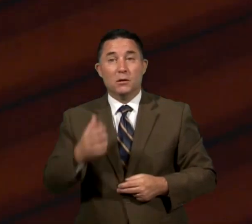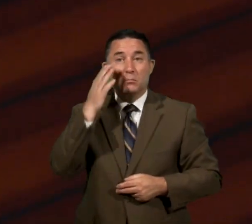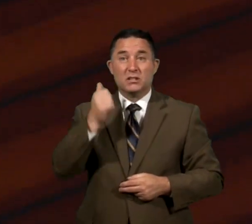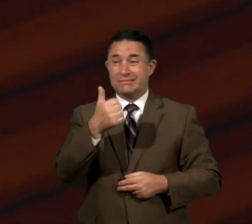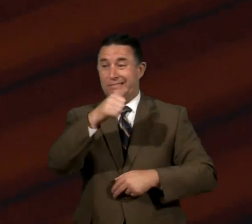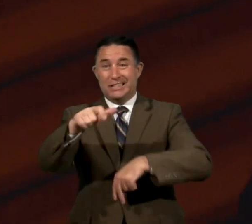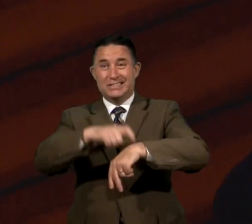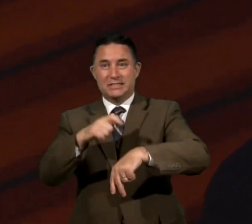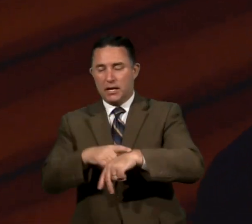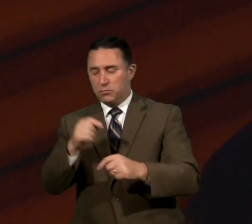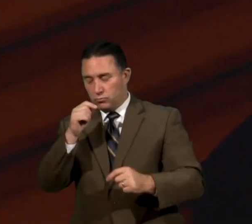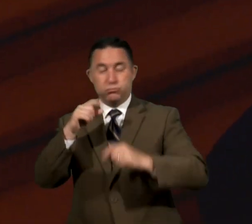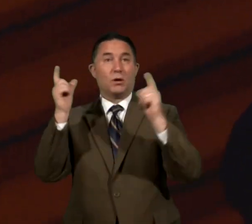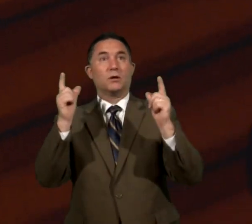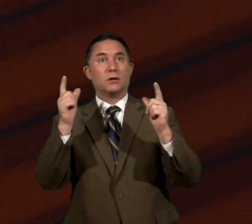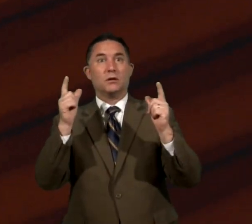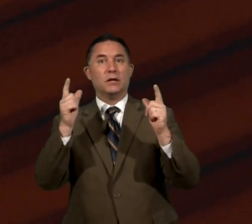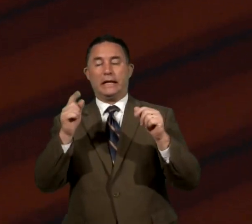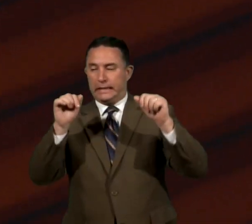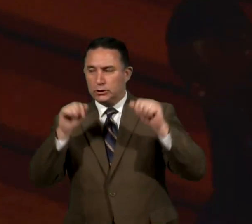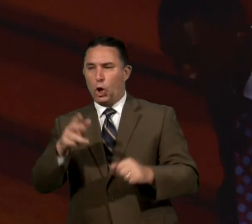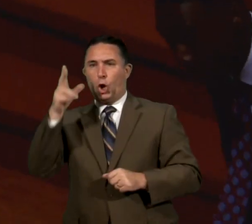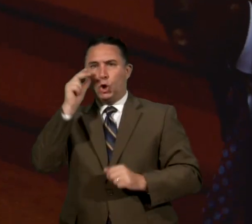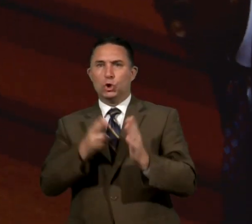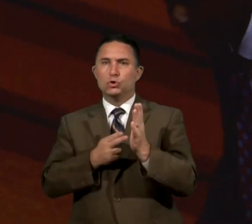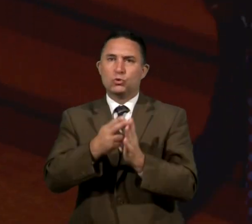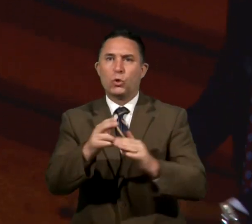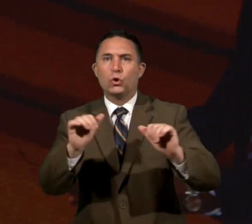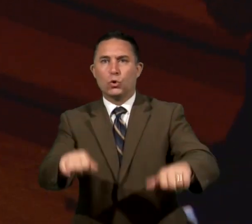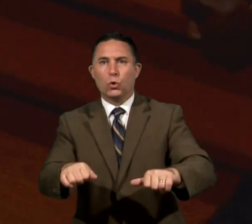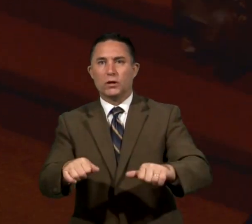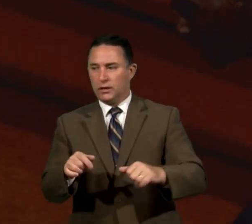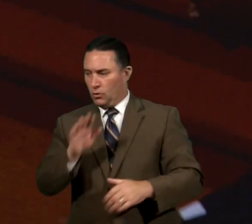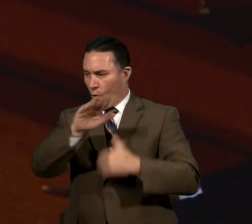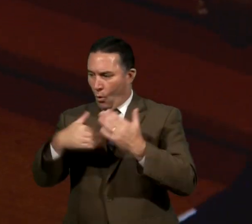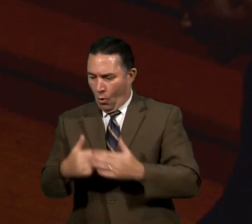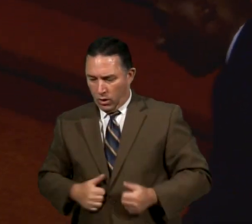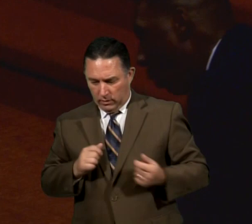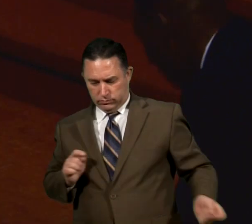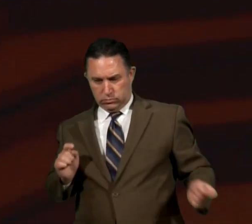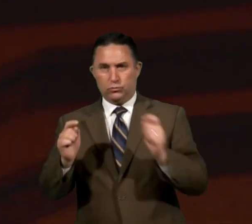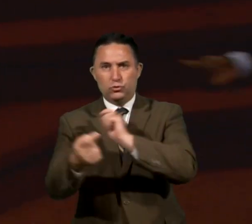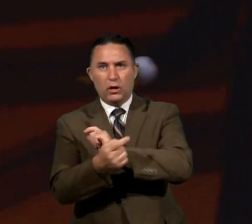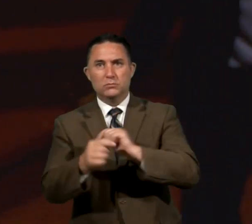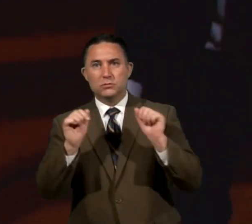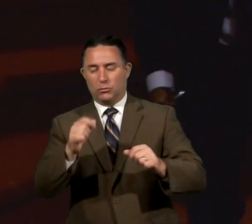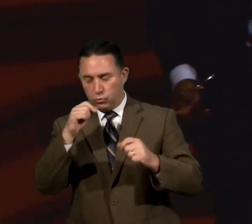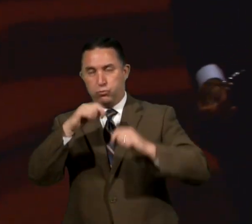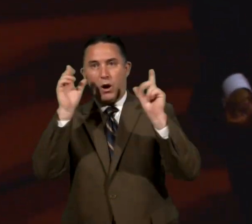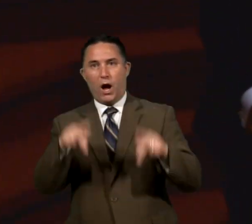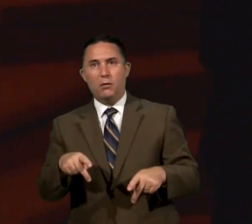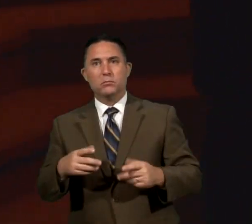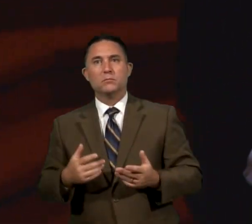any moment, he could have woke up and he could have heard the truth, and his whole life could have transformed when he woke